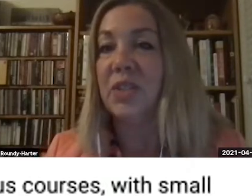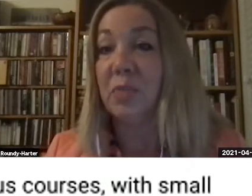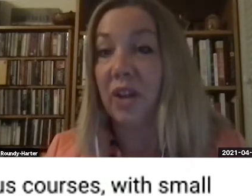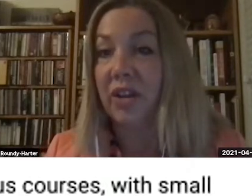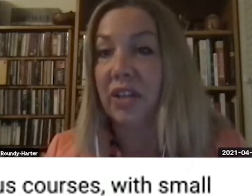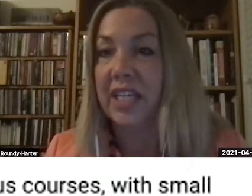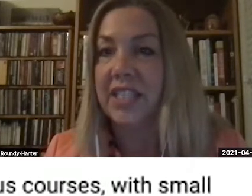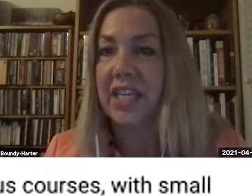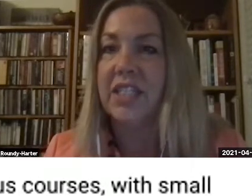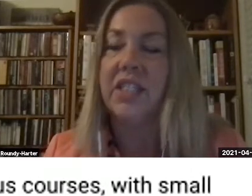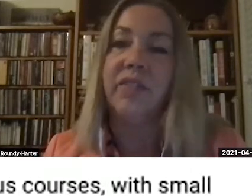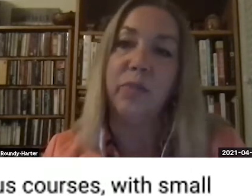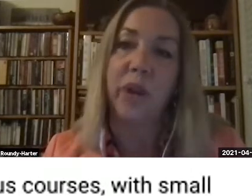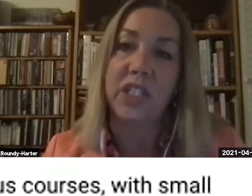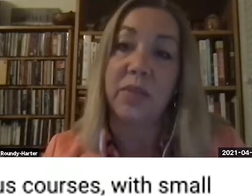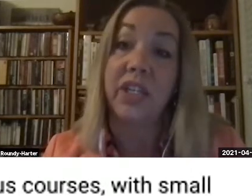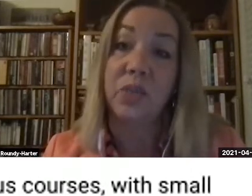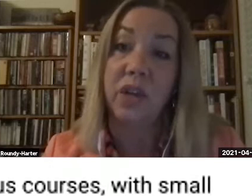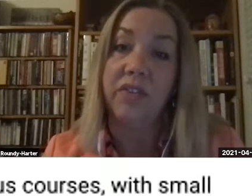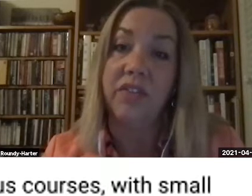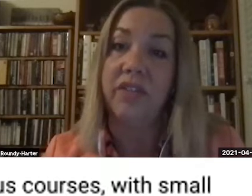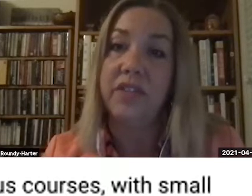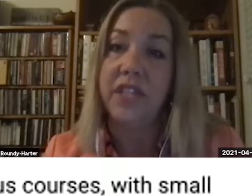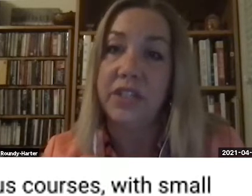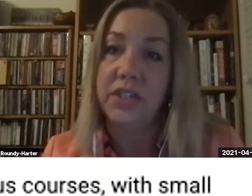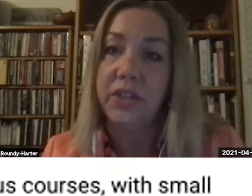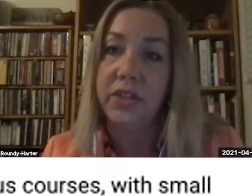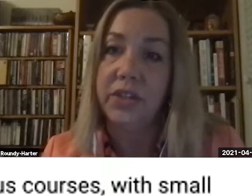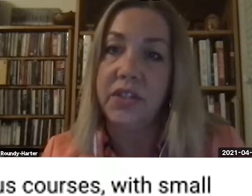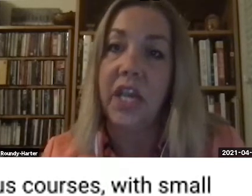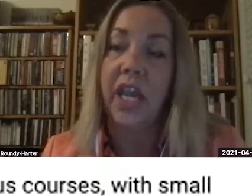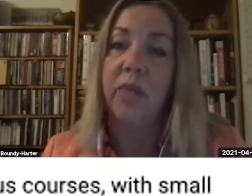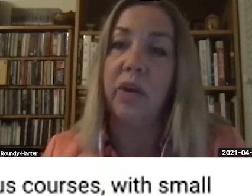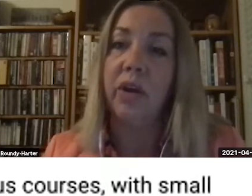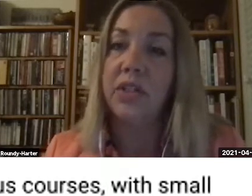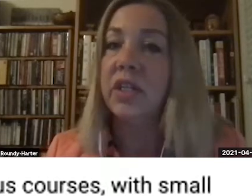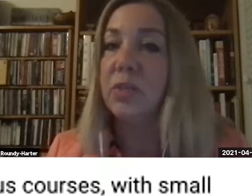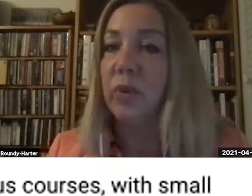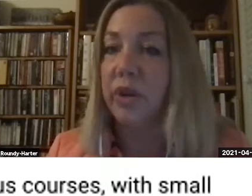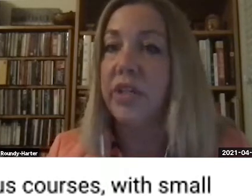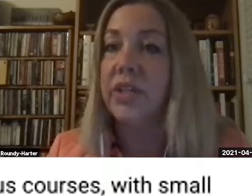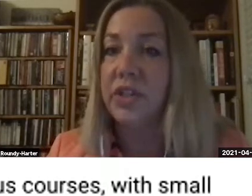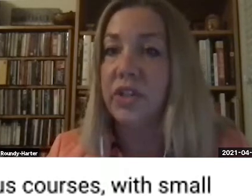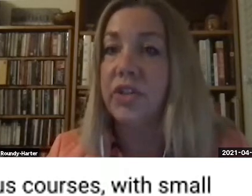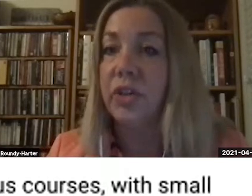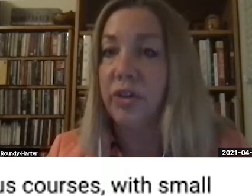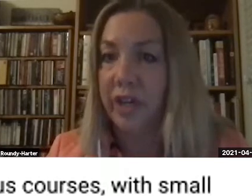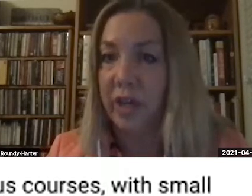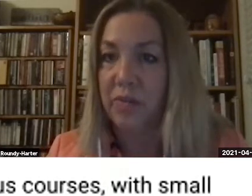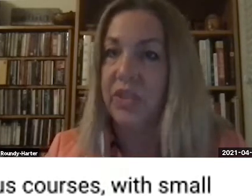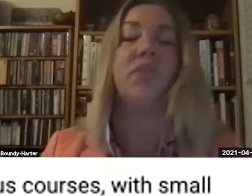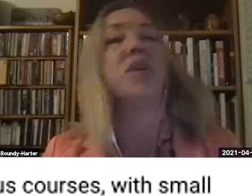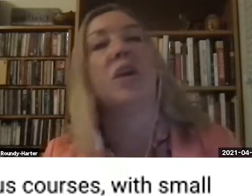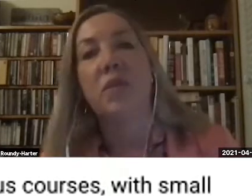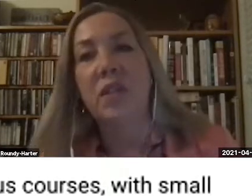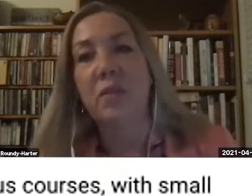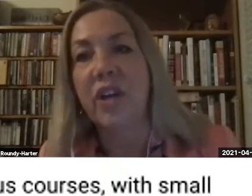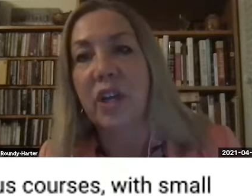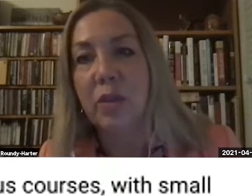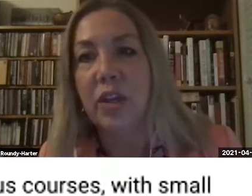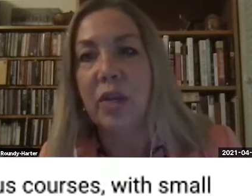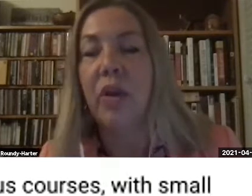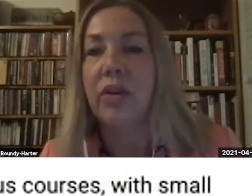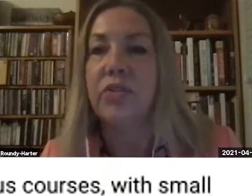offering smaller class sizes of approximately 12 to 15 students. And we are also exploring additional tutoring options with some